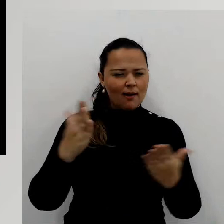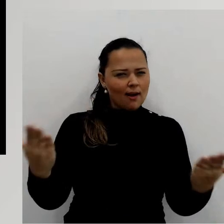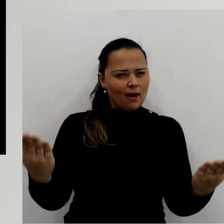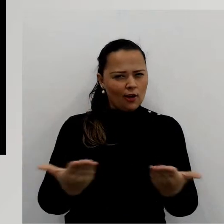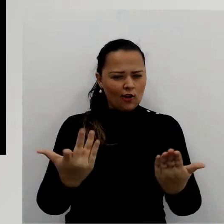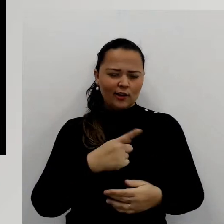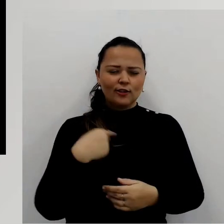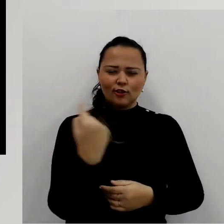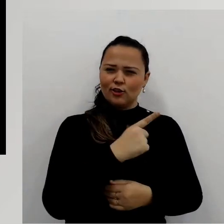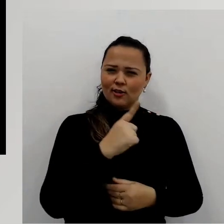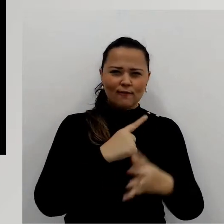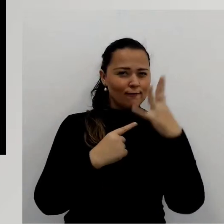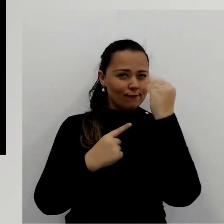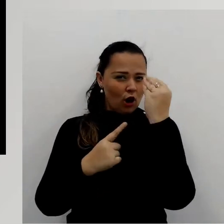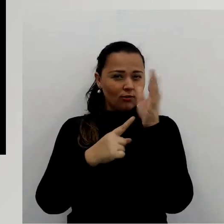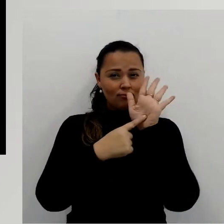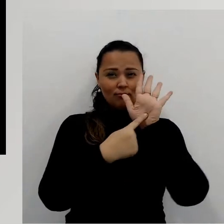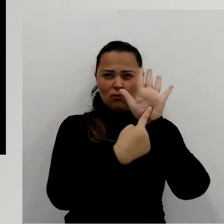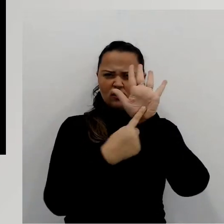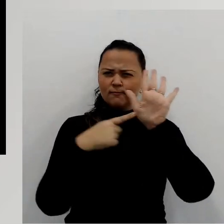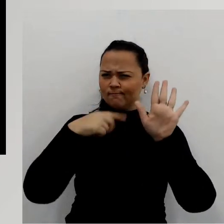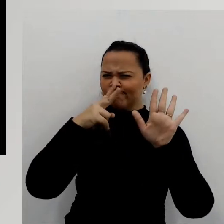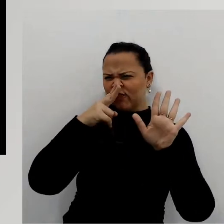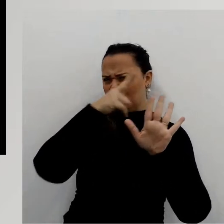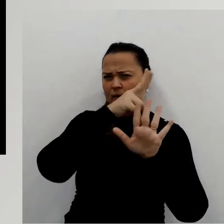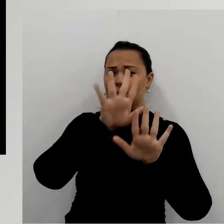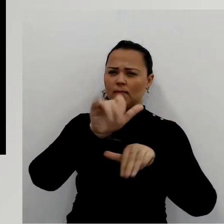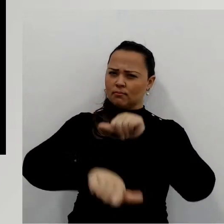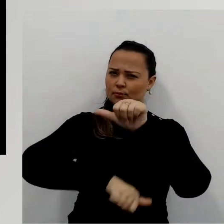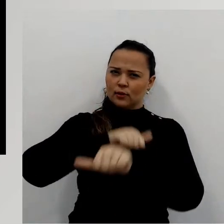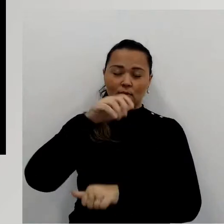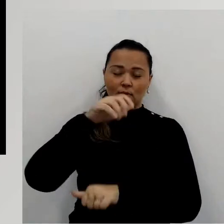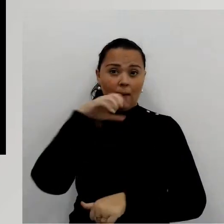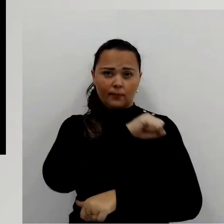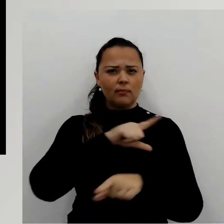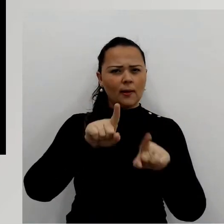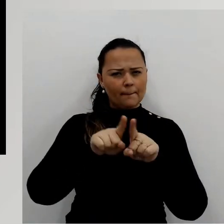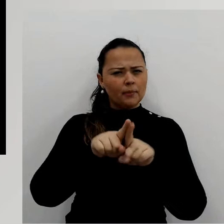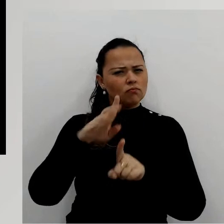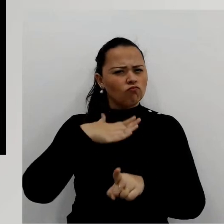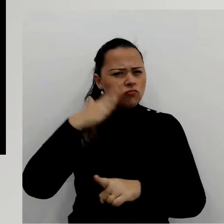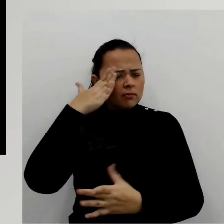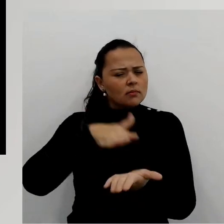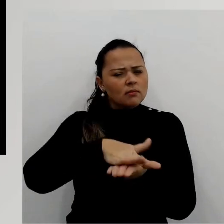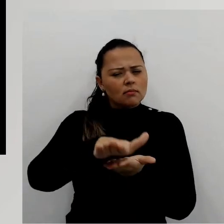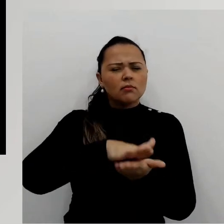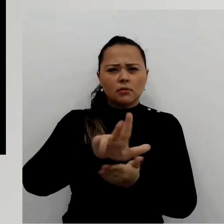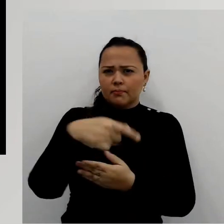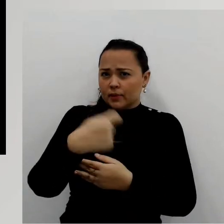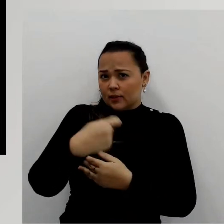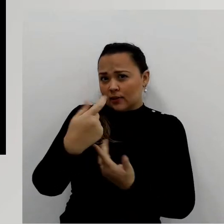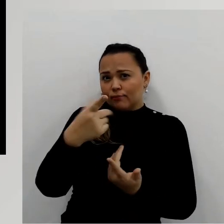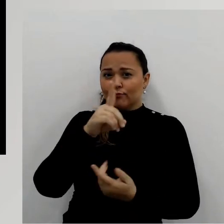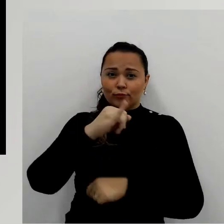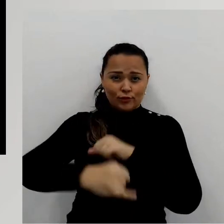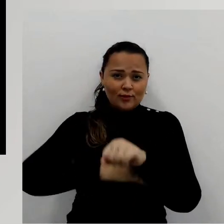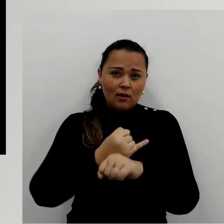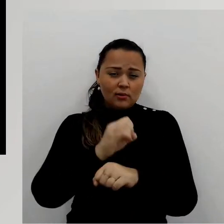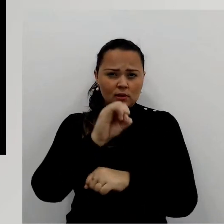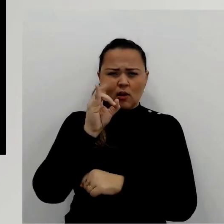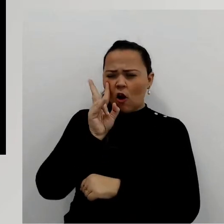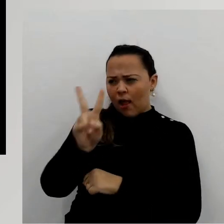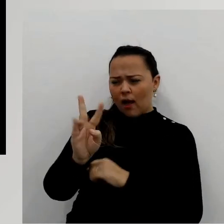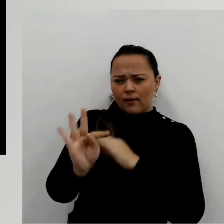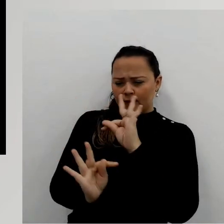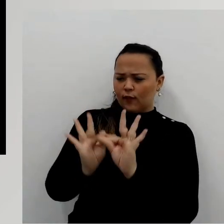being challenged very quickly by digital printing. If you look at the technologies that came about in this